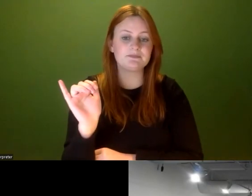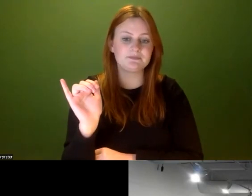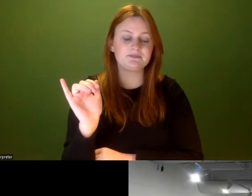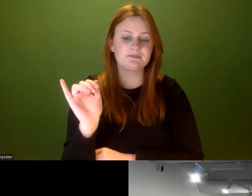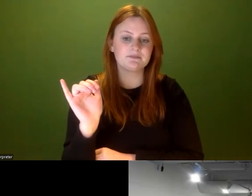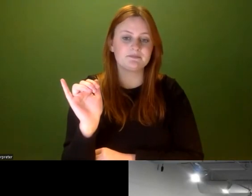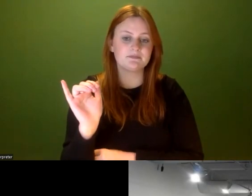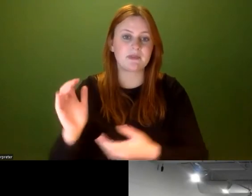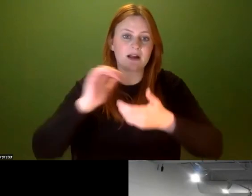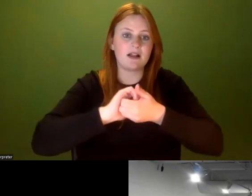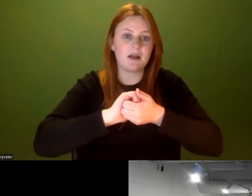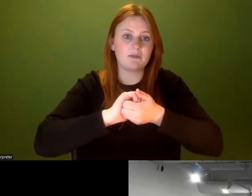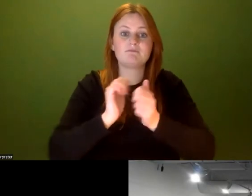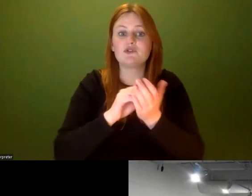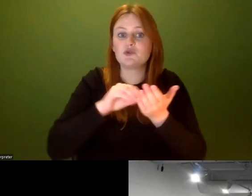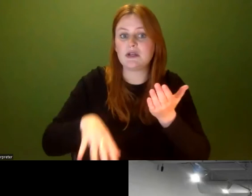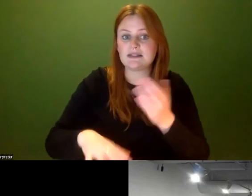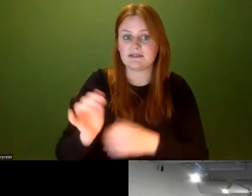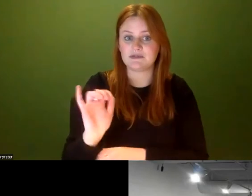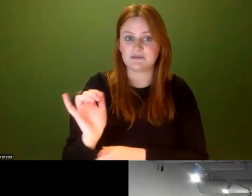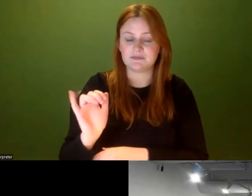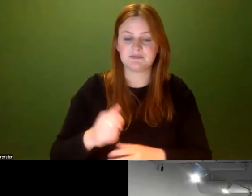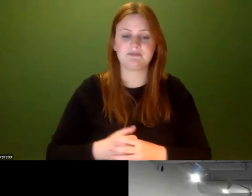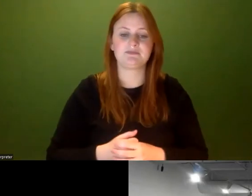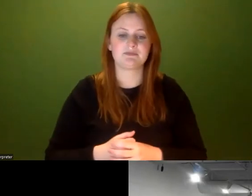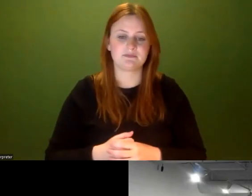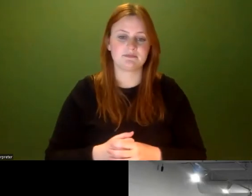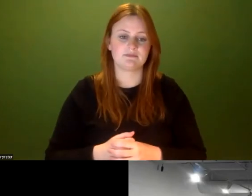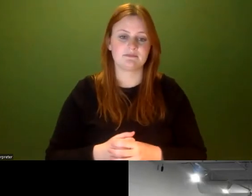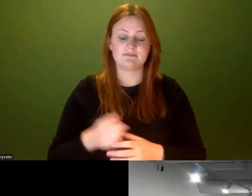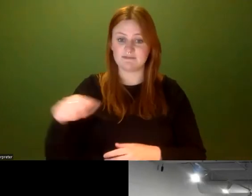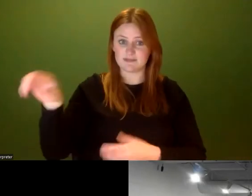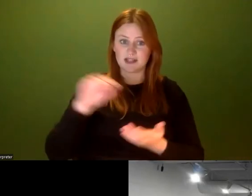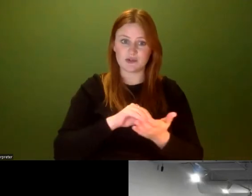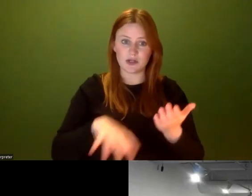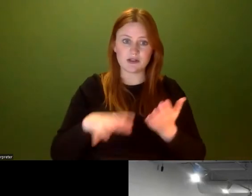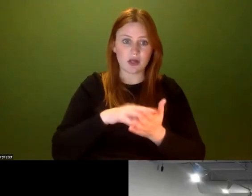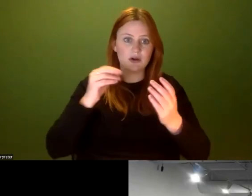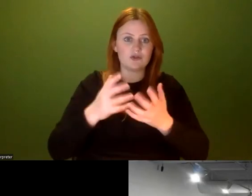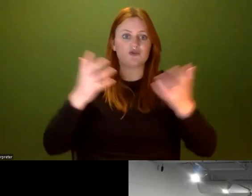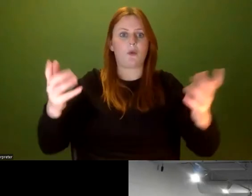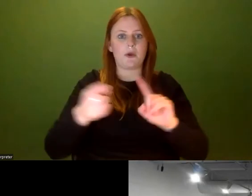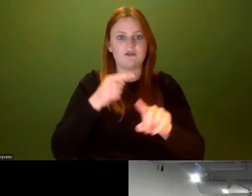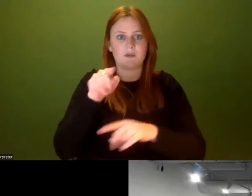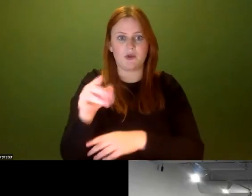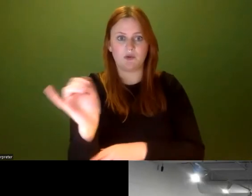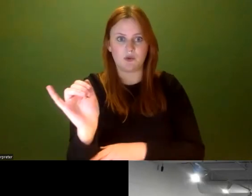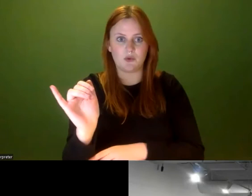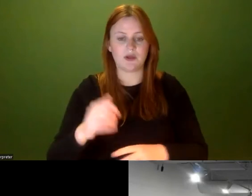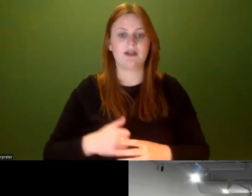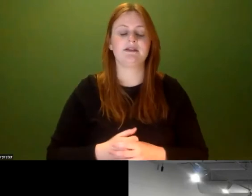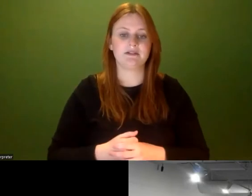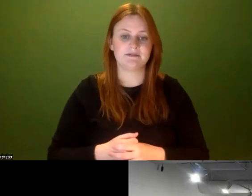also collaborative with the students, but the fact that these students are learning so much from you as well,